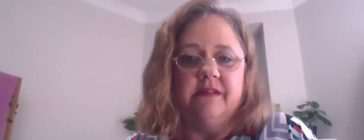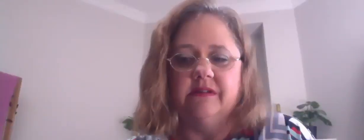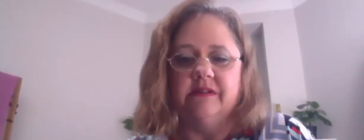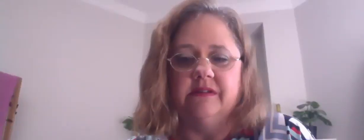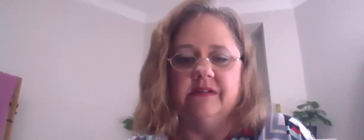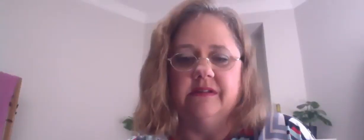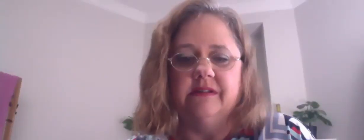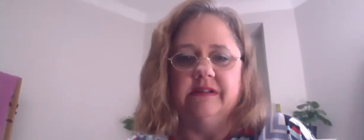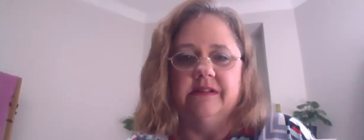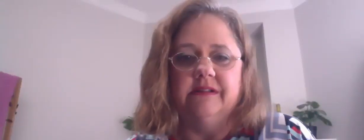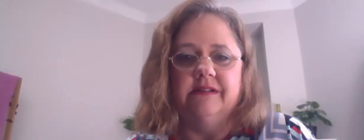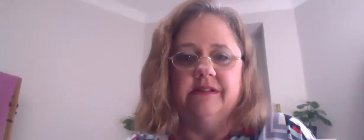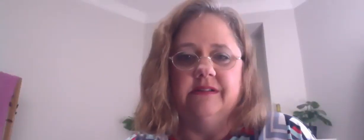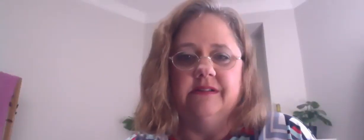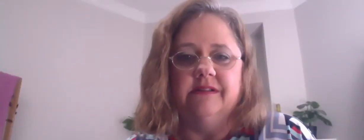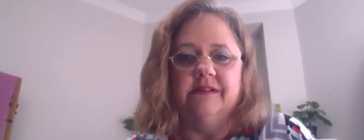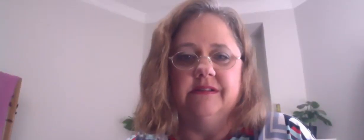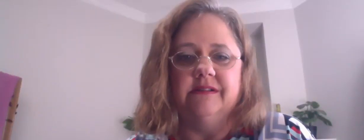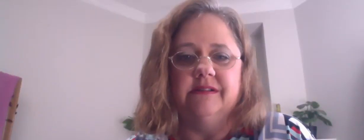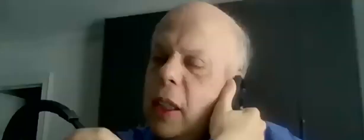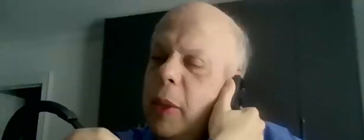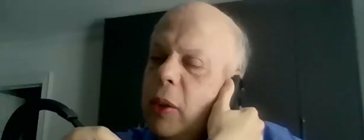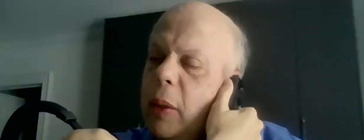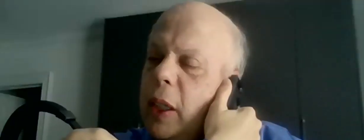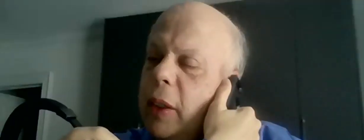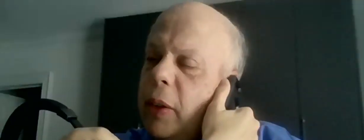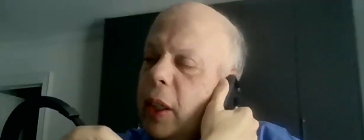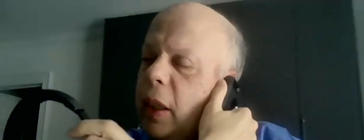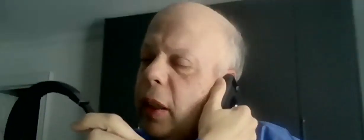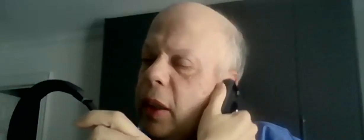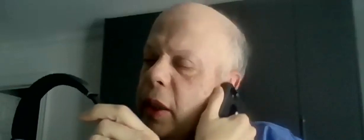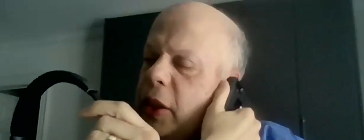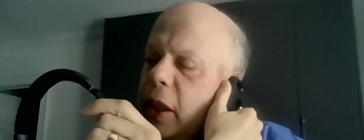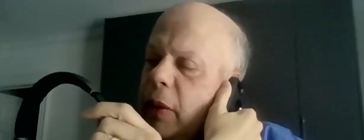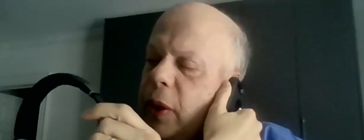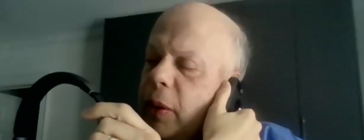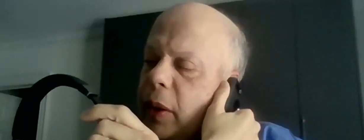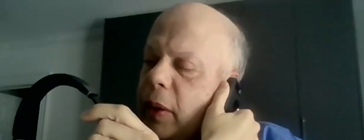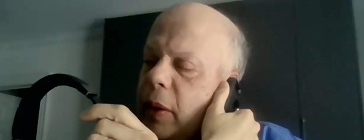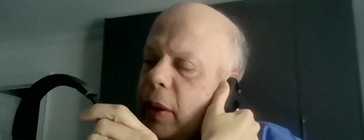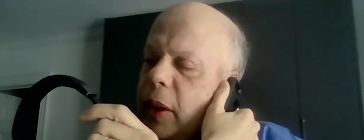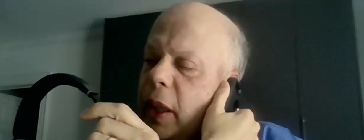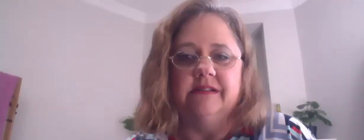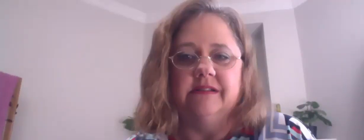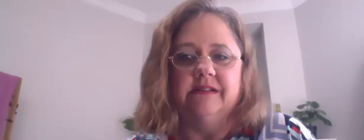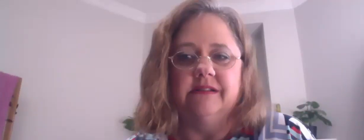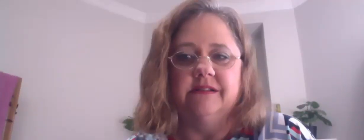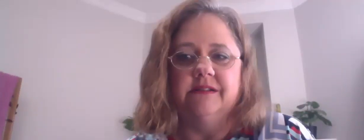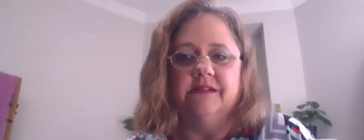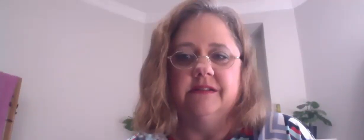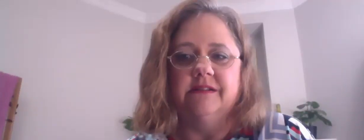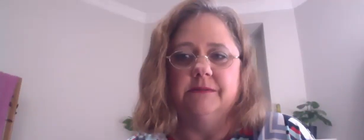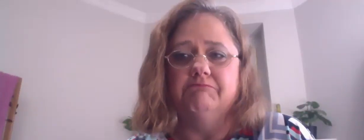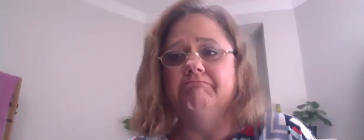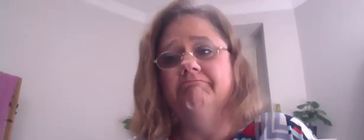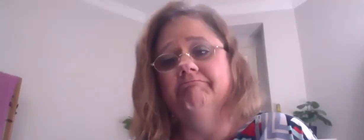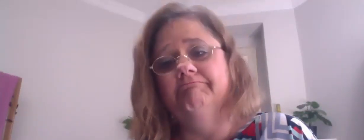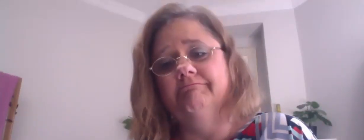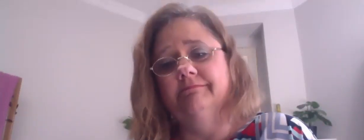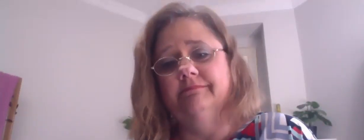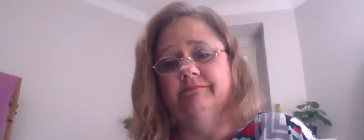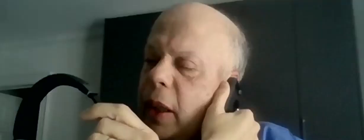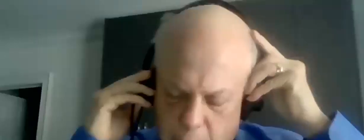Okay, let me try to log out and log in. Just give me 1 sec. Actually, let me try one other thing. Stay on the phone. Yeah. Okay.